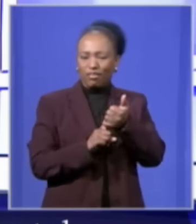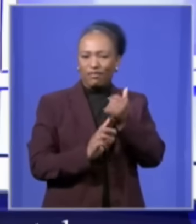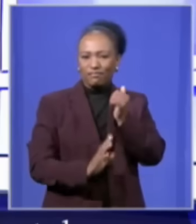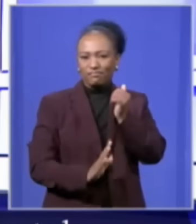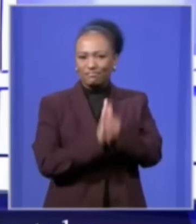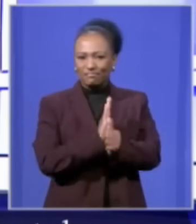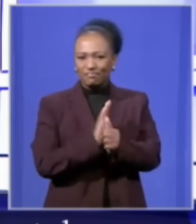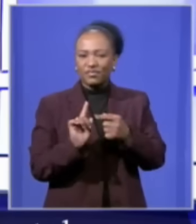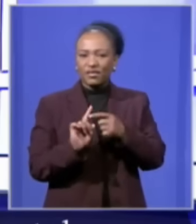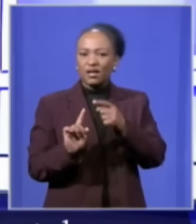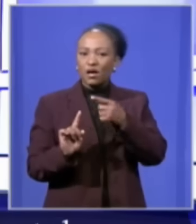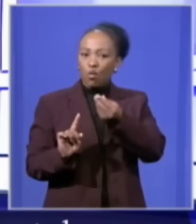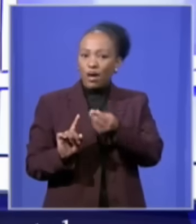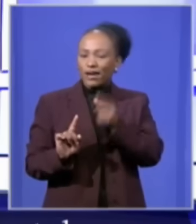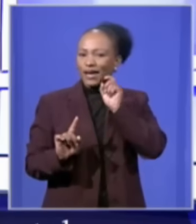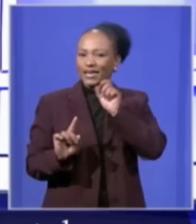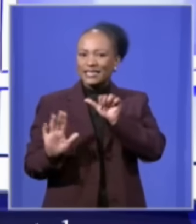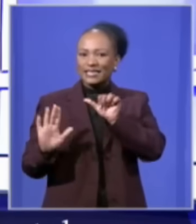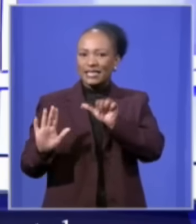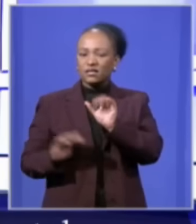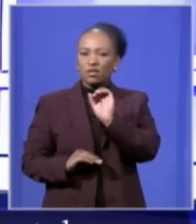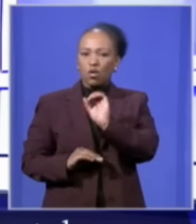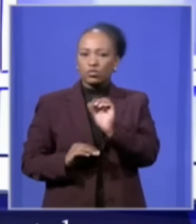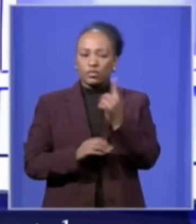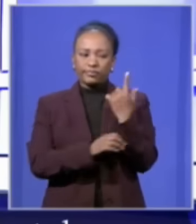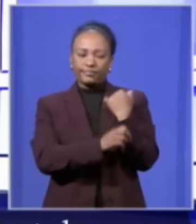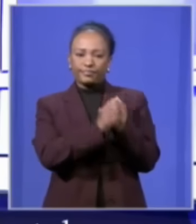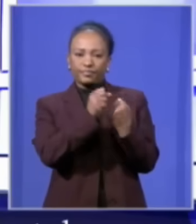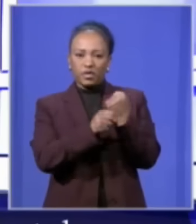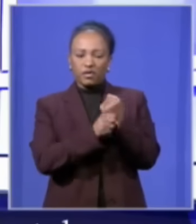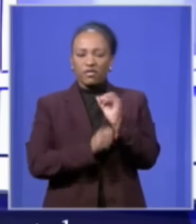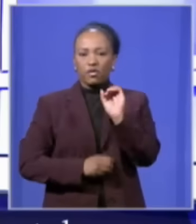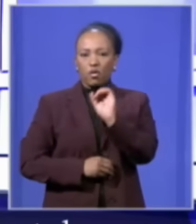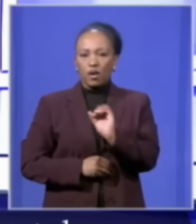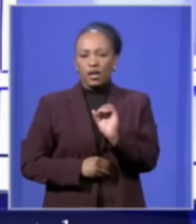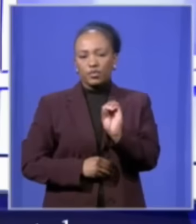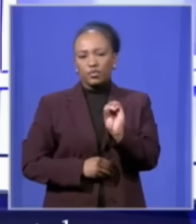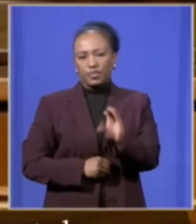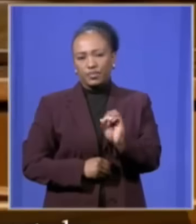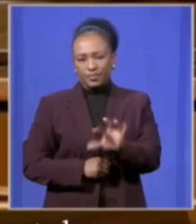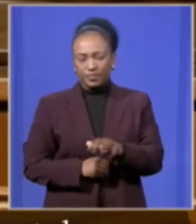e tshelela kgweding ya Diphalane ngwageng wa go feta ka Orlando East, Soweto.